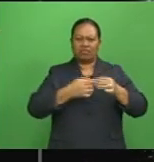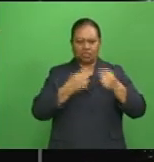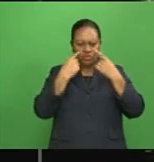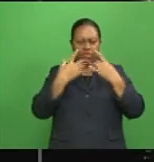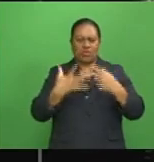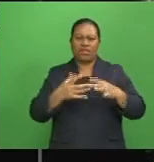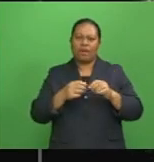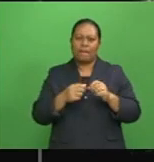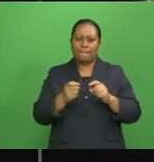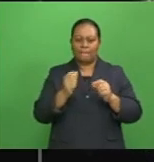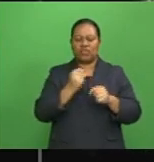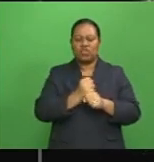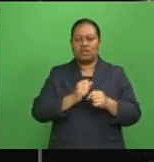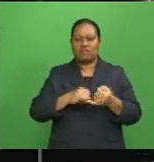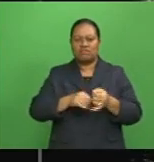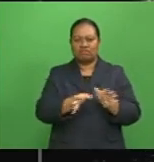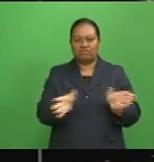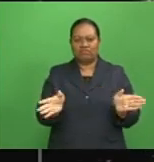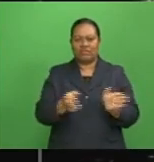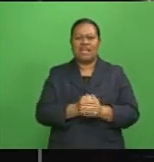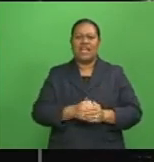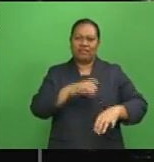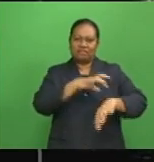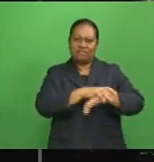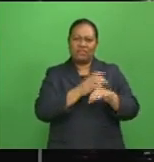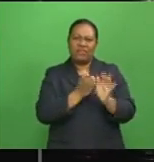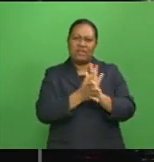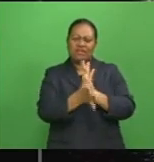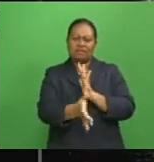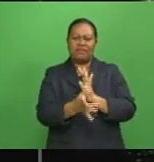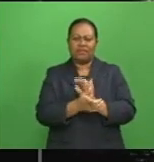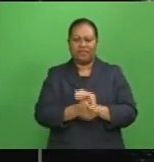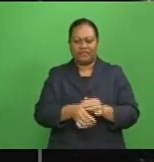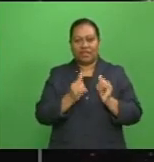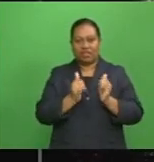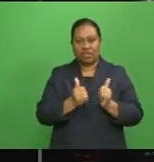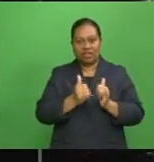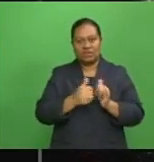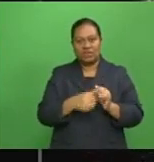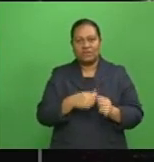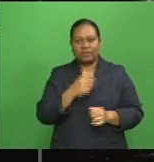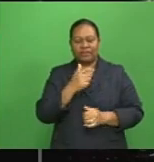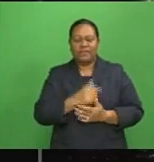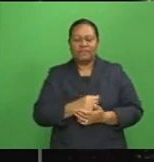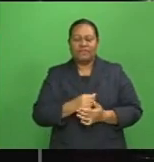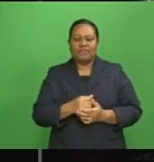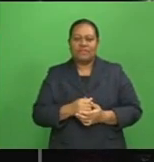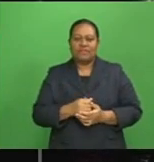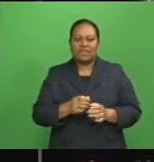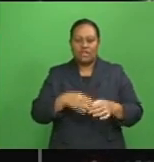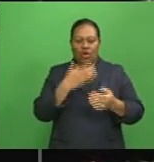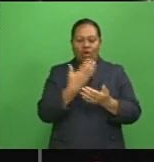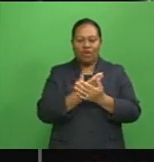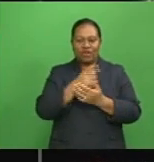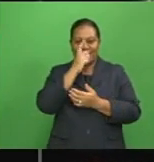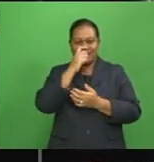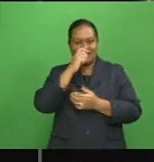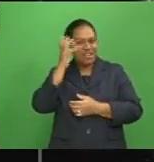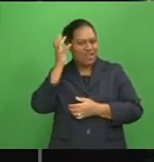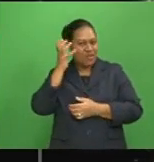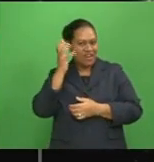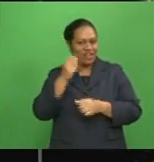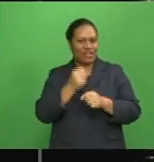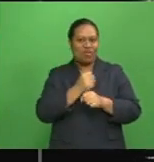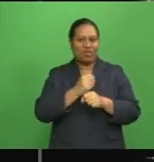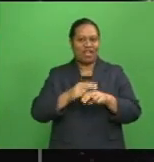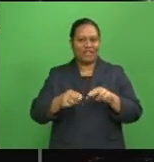Secretary's post, and bail for police officers charged with assault. Now for these stories and others, tune in daily to our sister radio station Gold